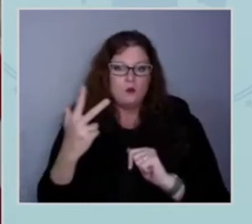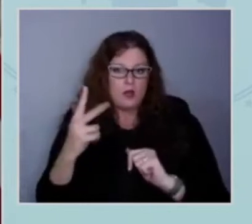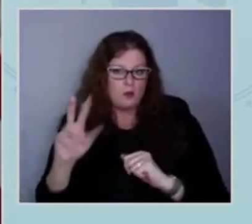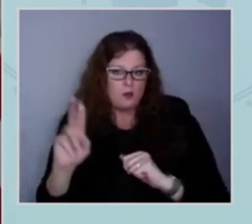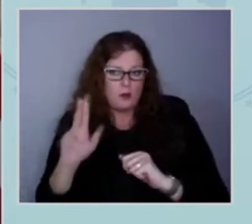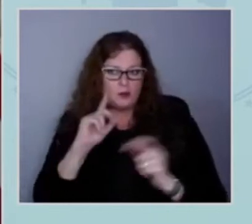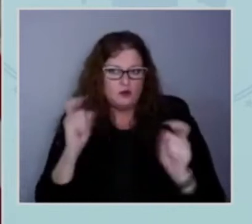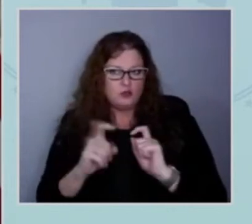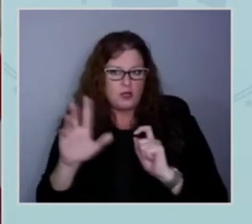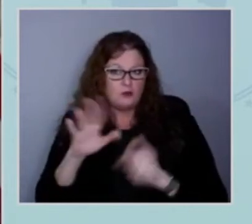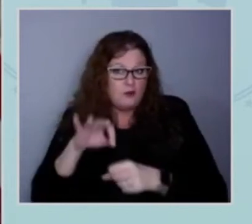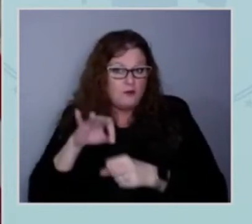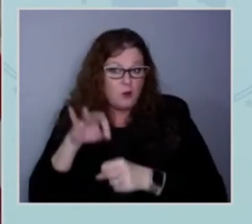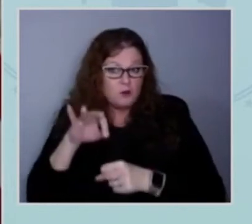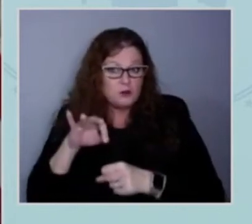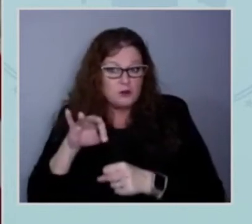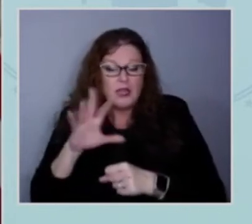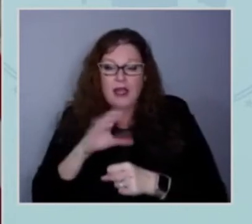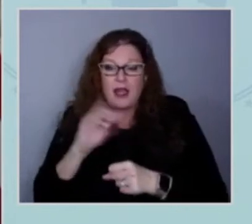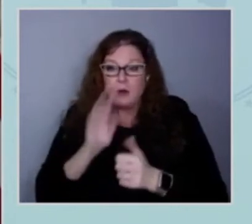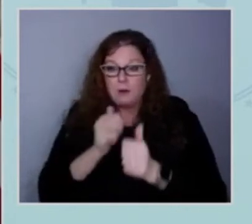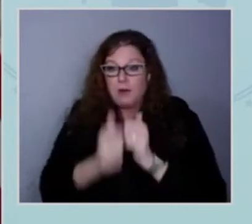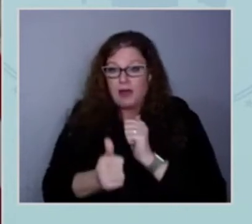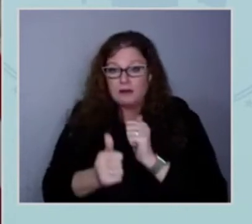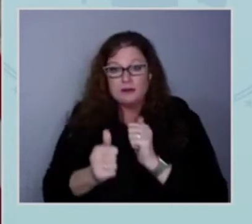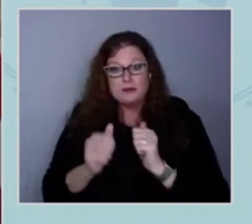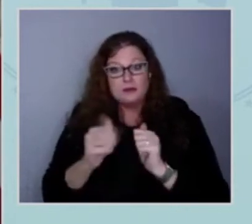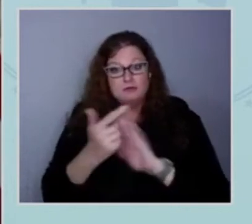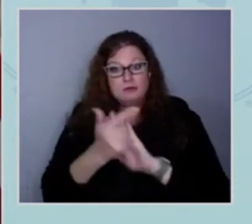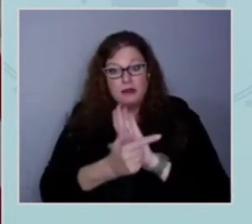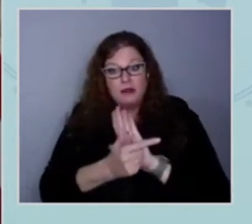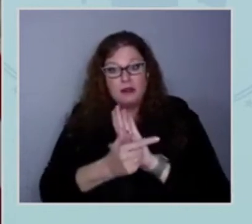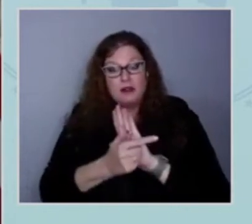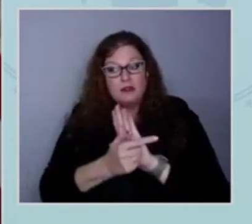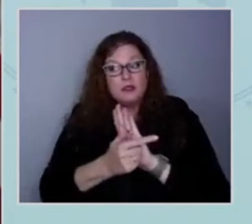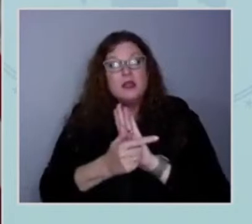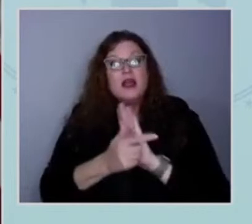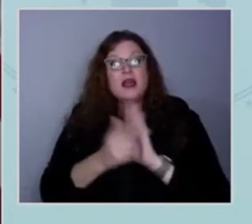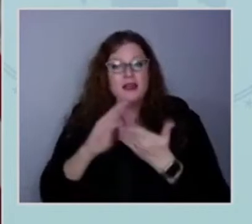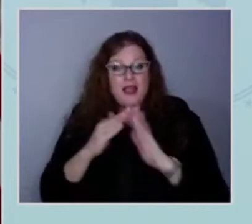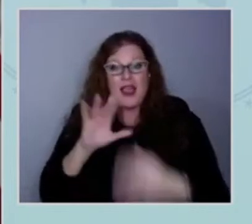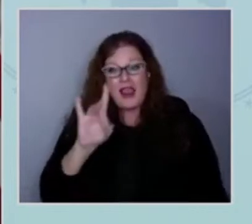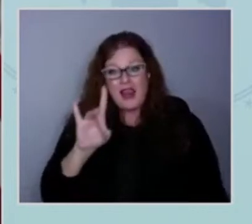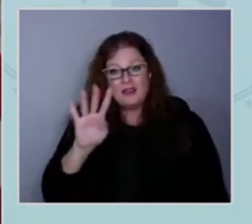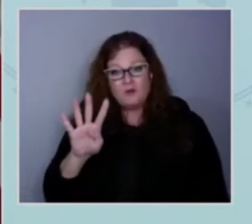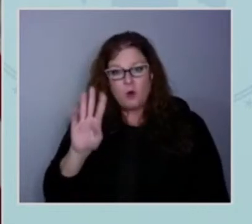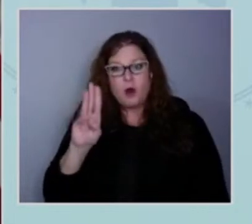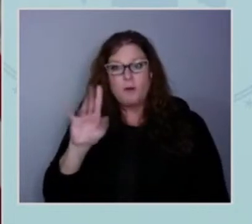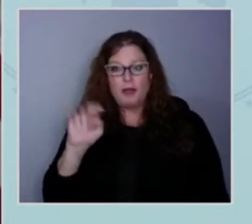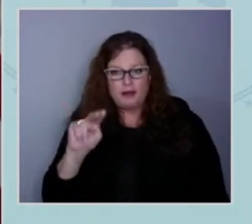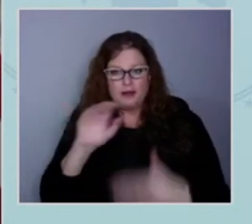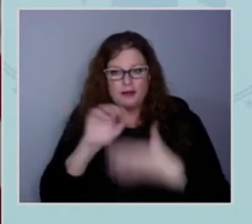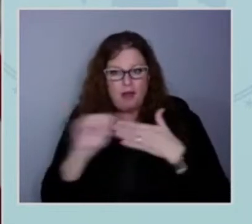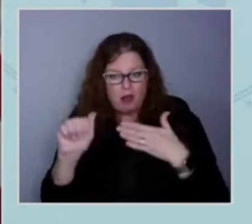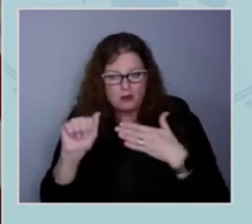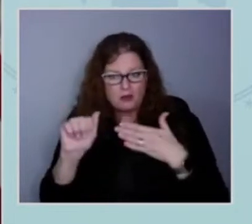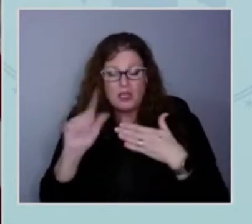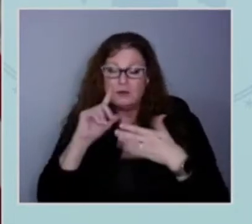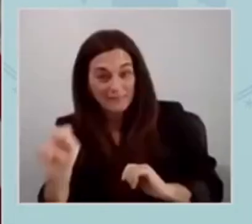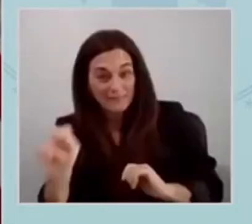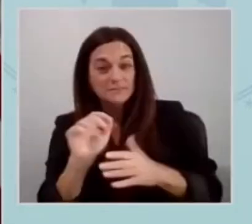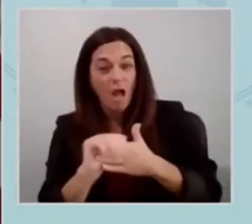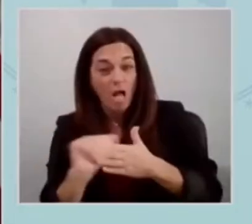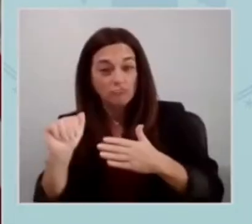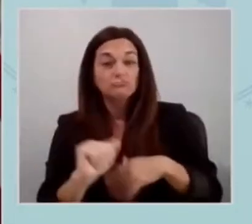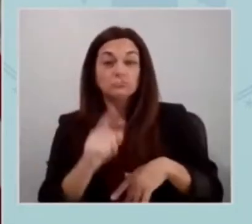charge of spending. We were able to convince 3 Republicans to change their votes, and we passed a bill that it turned out to